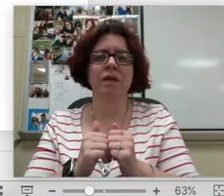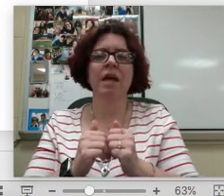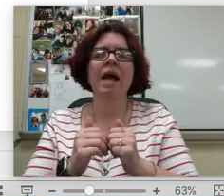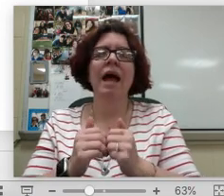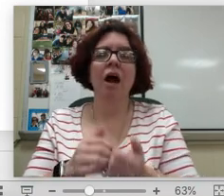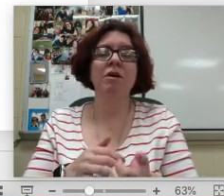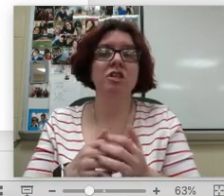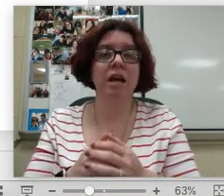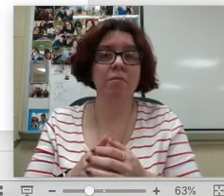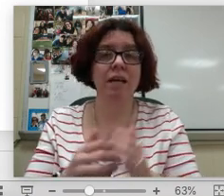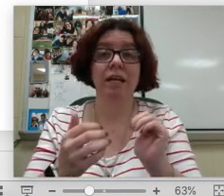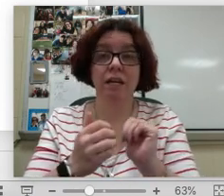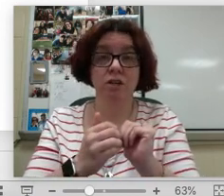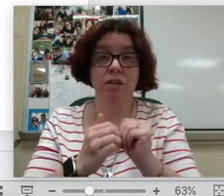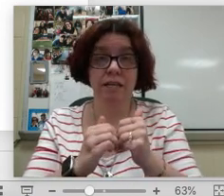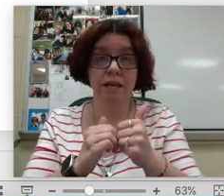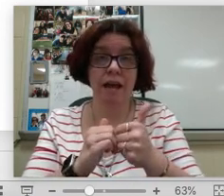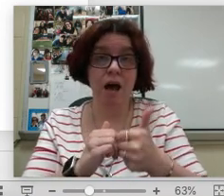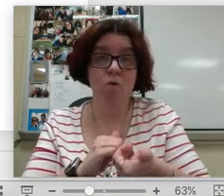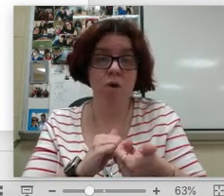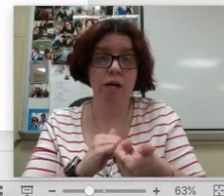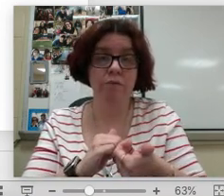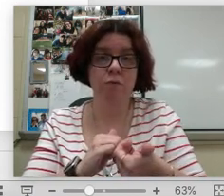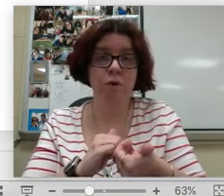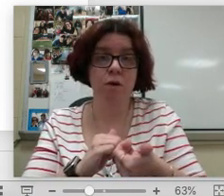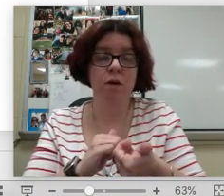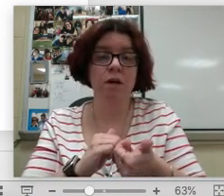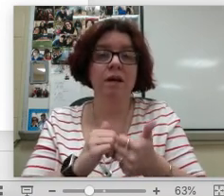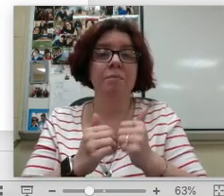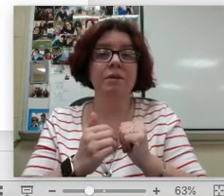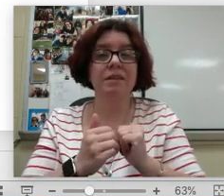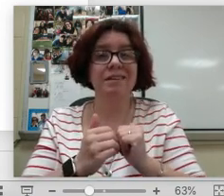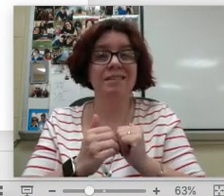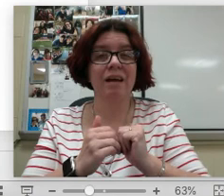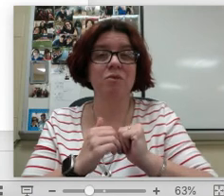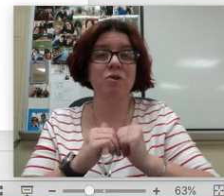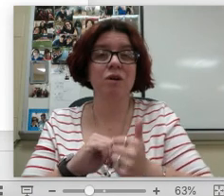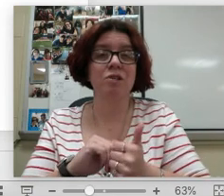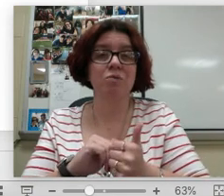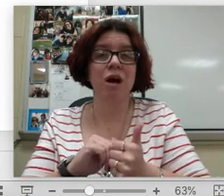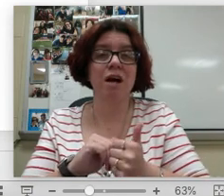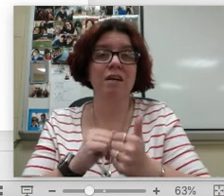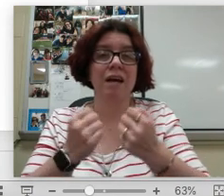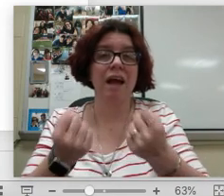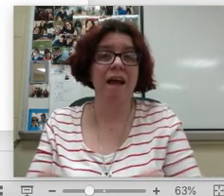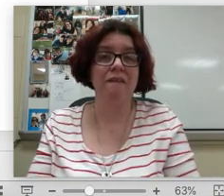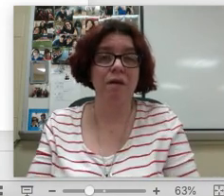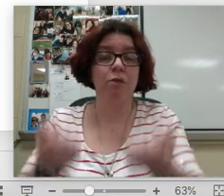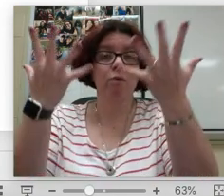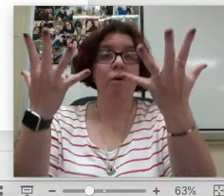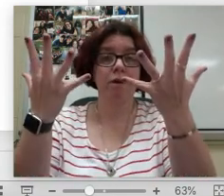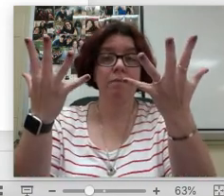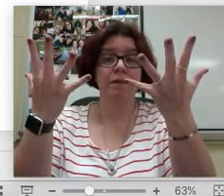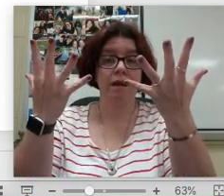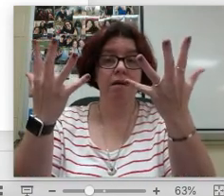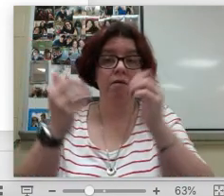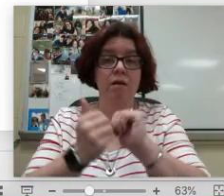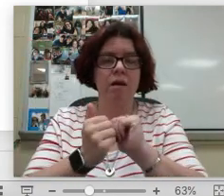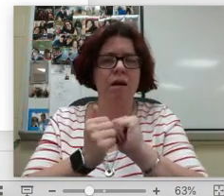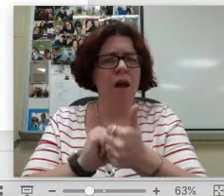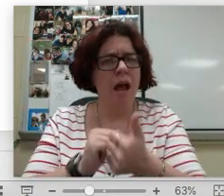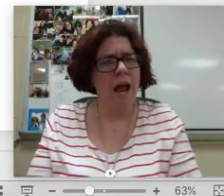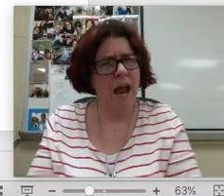Okay? How much and how many? Again, you're going to take that how, rock it forward, but this time you're going to rock and then throw it up in the